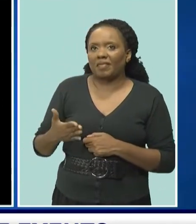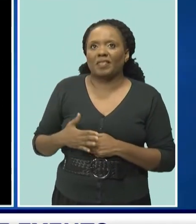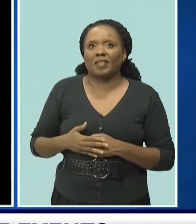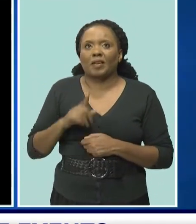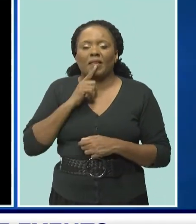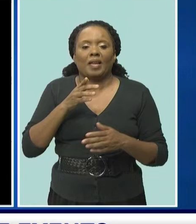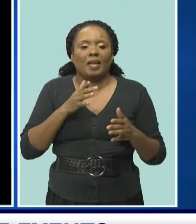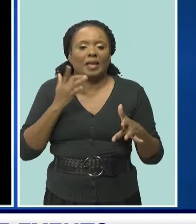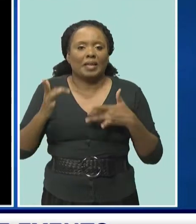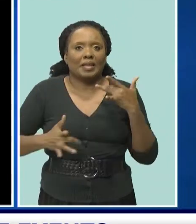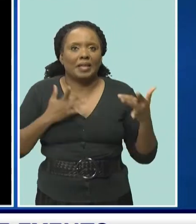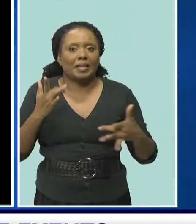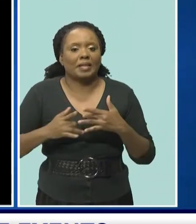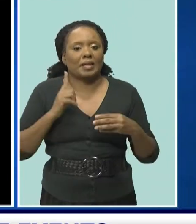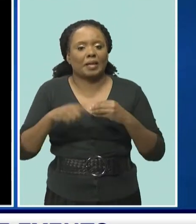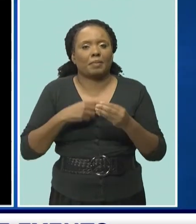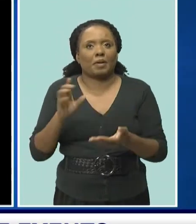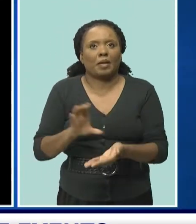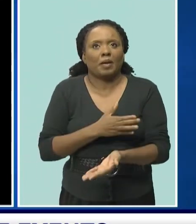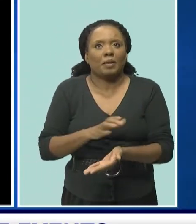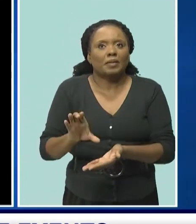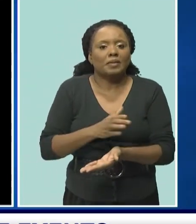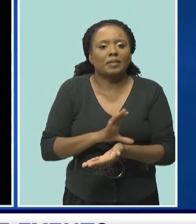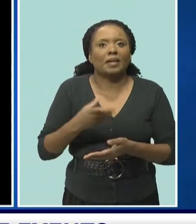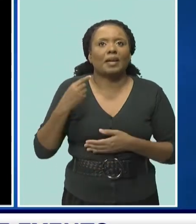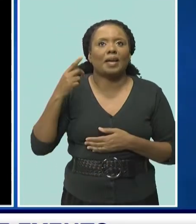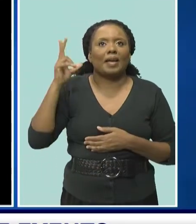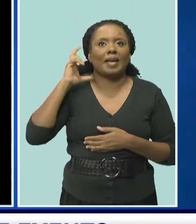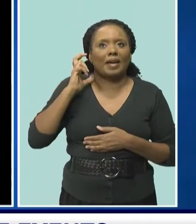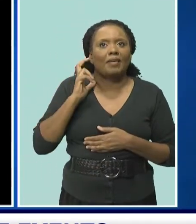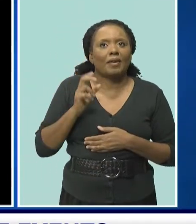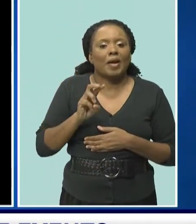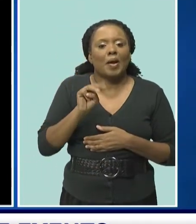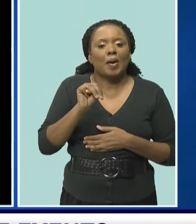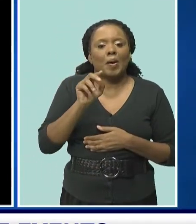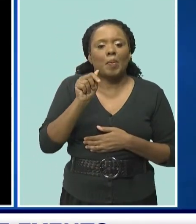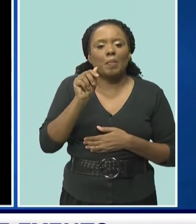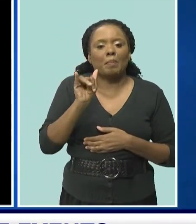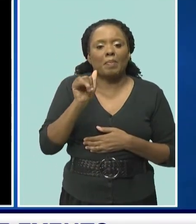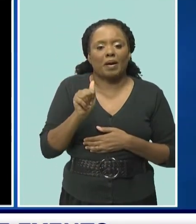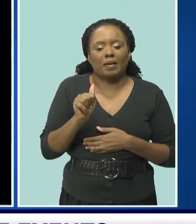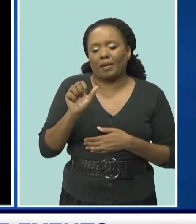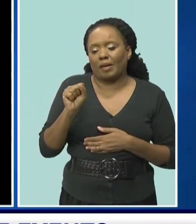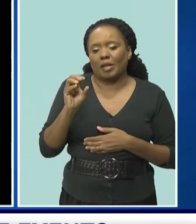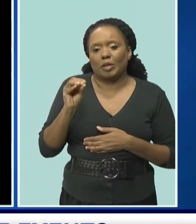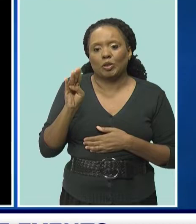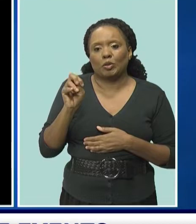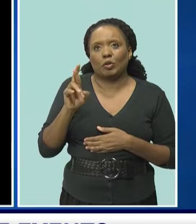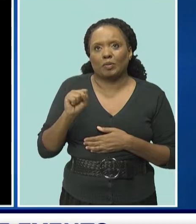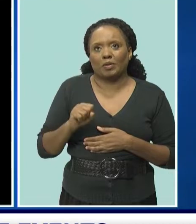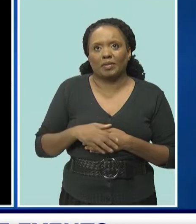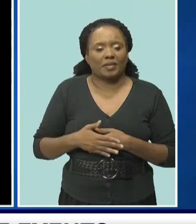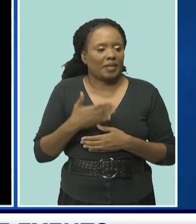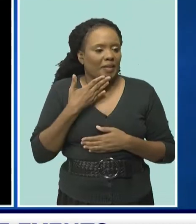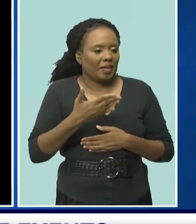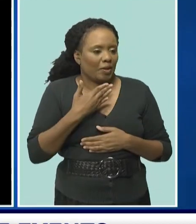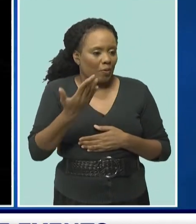I'm very excited about the concert and hearing Maya Sobers. Thank you so much. That was NCF CEO Carol. You're most welcome.